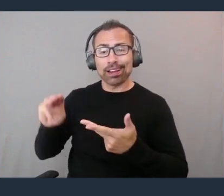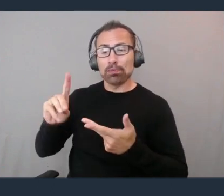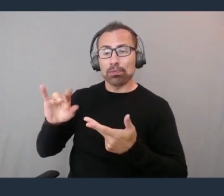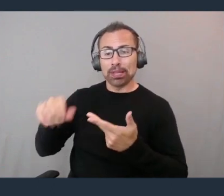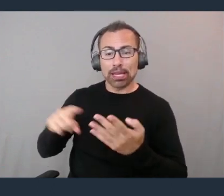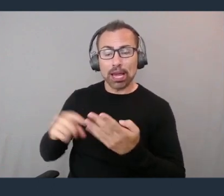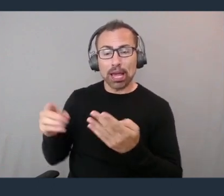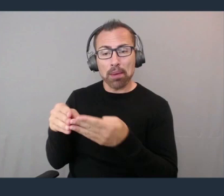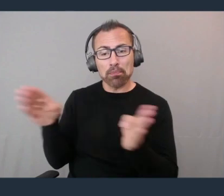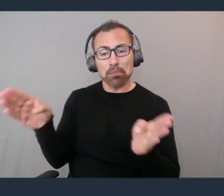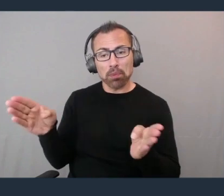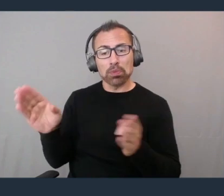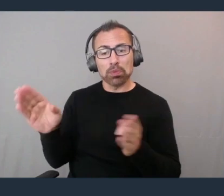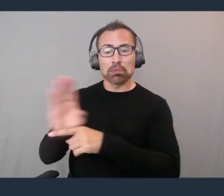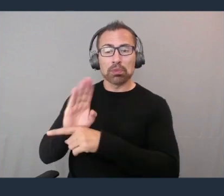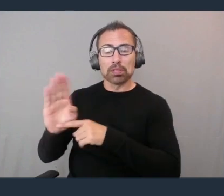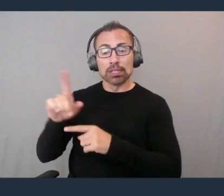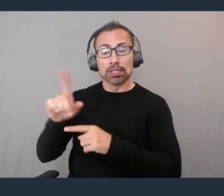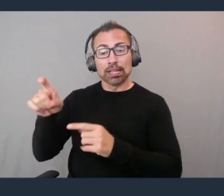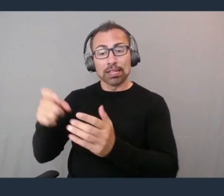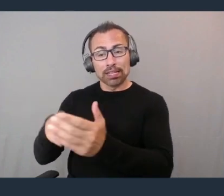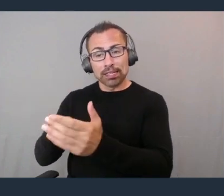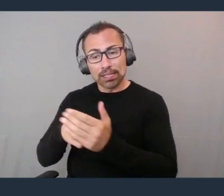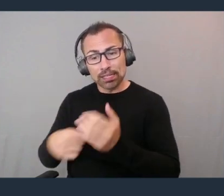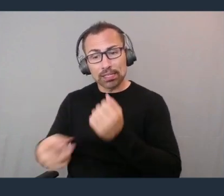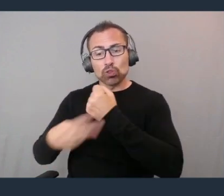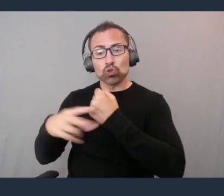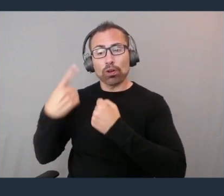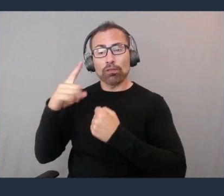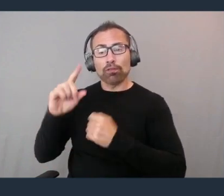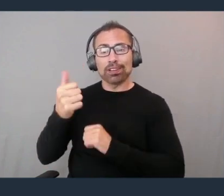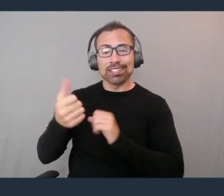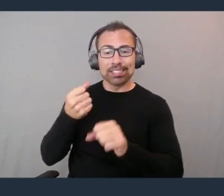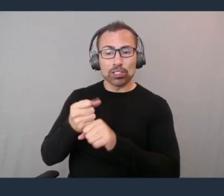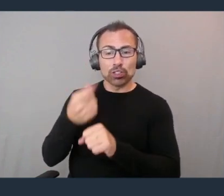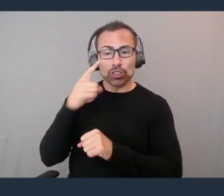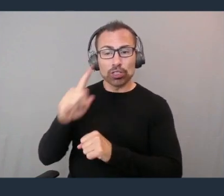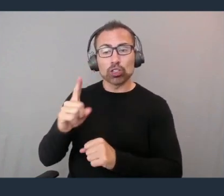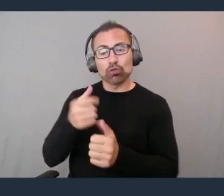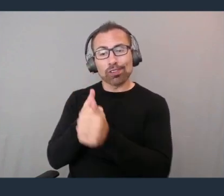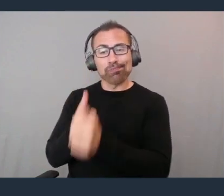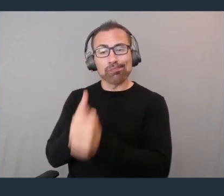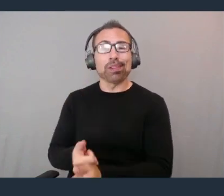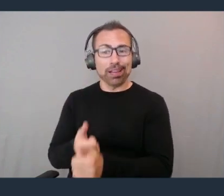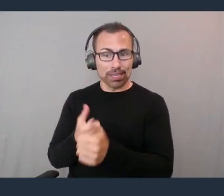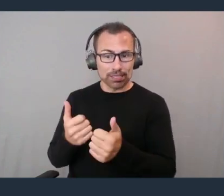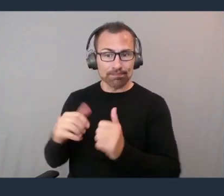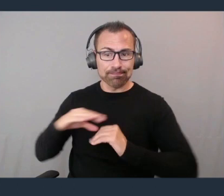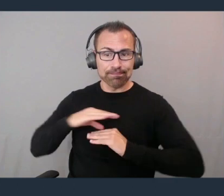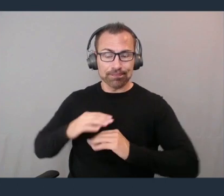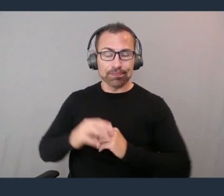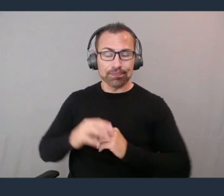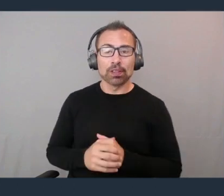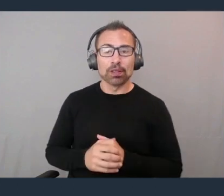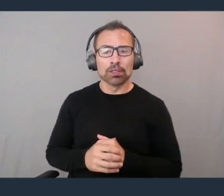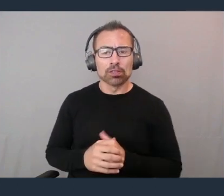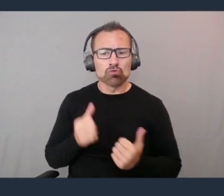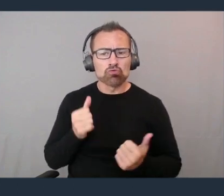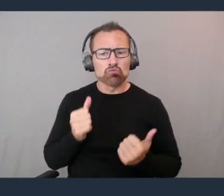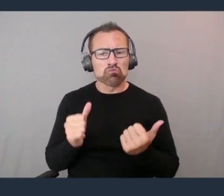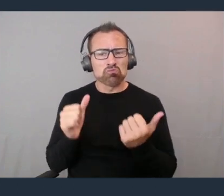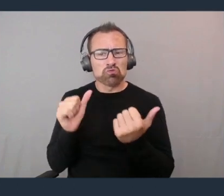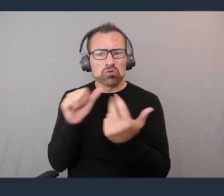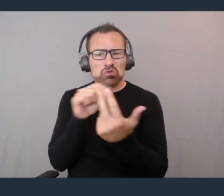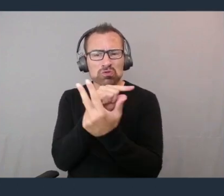sets for 7 to 10 years for regulatory and compliance needs. So, what's the right storage class for my workload? Is your next